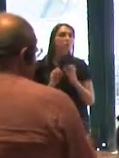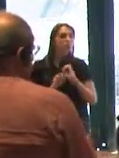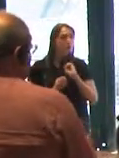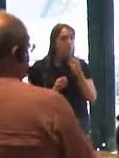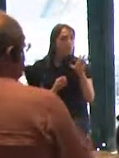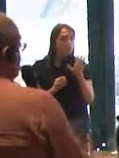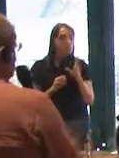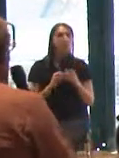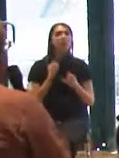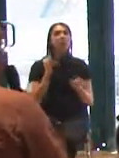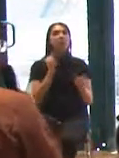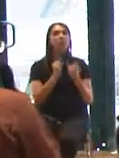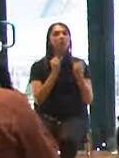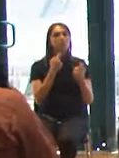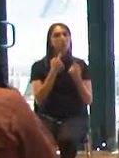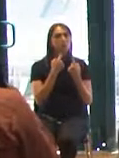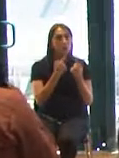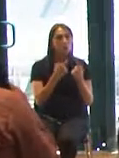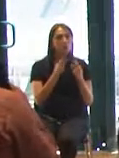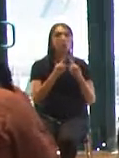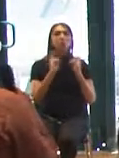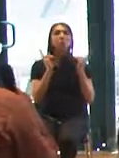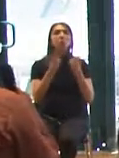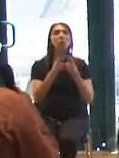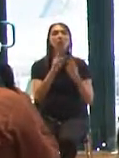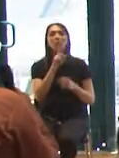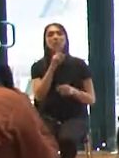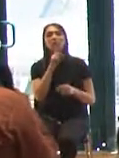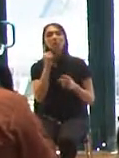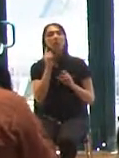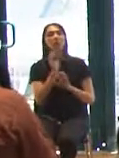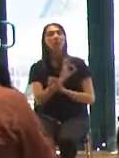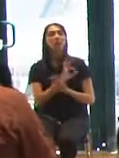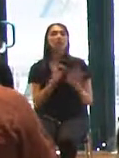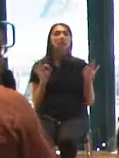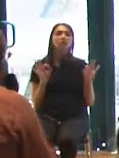responsibility in that we wrote petitions